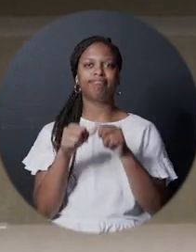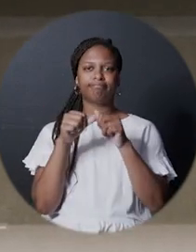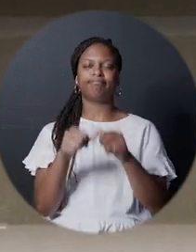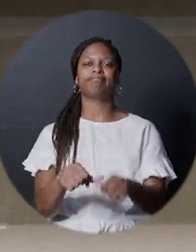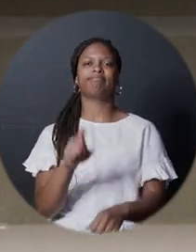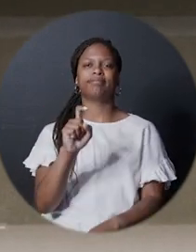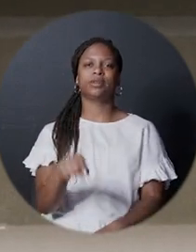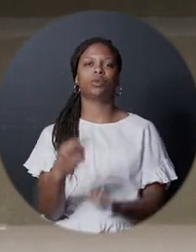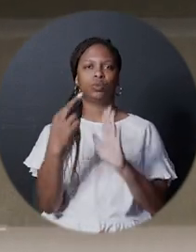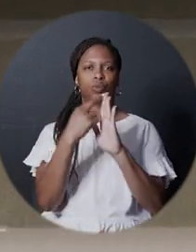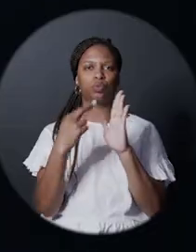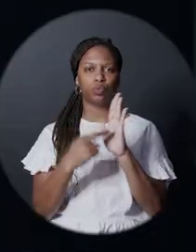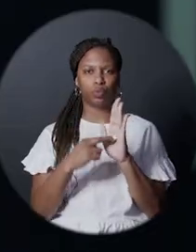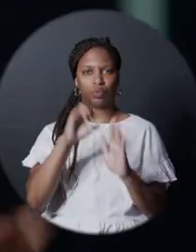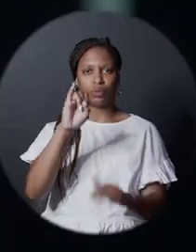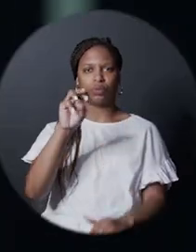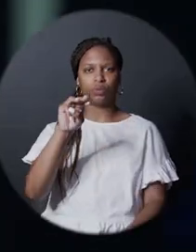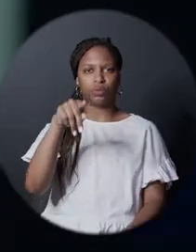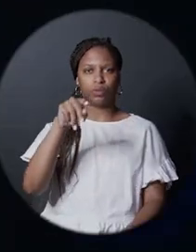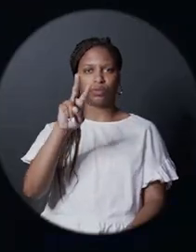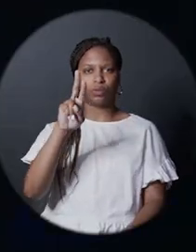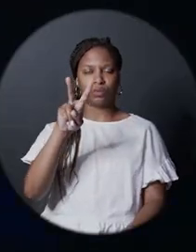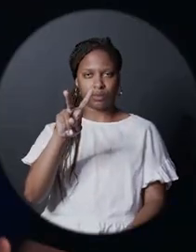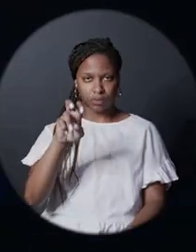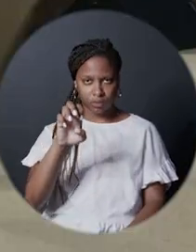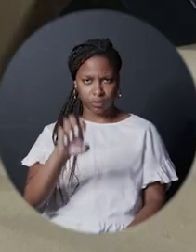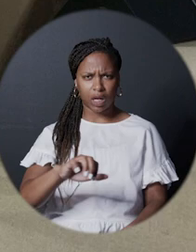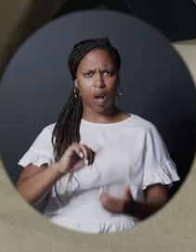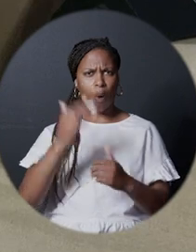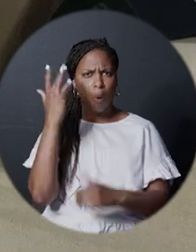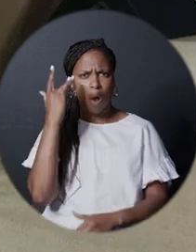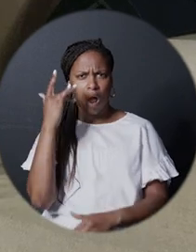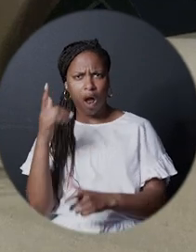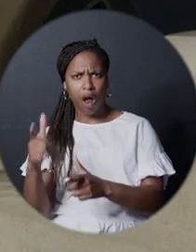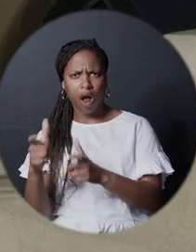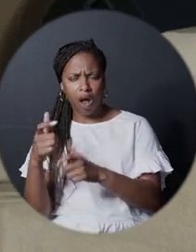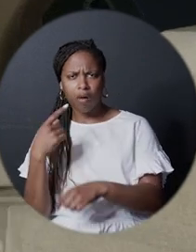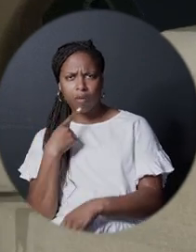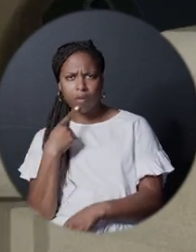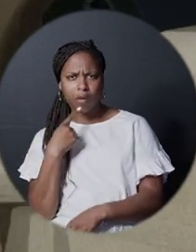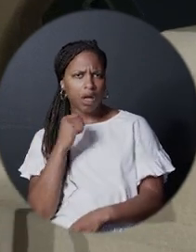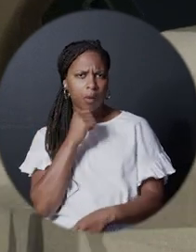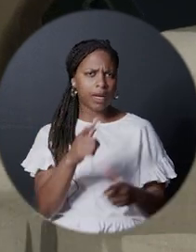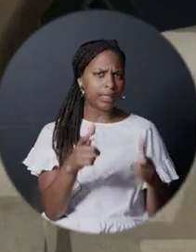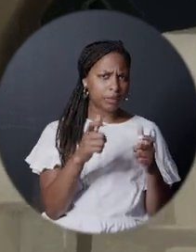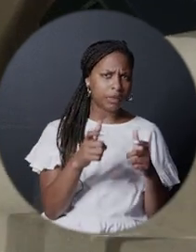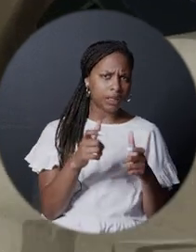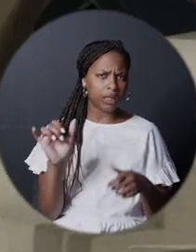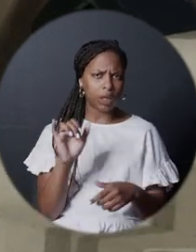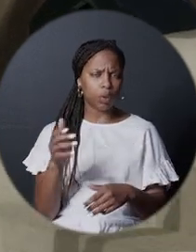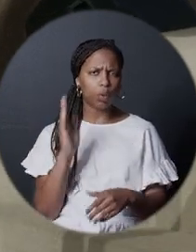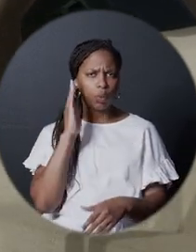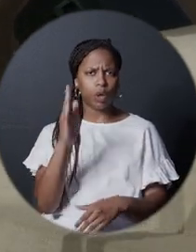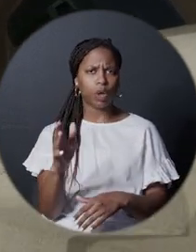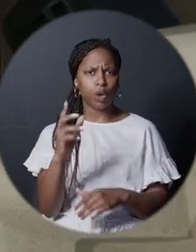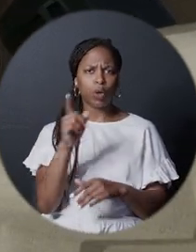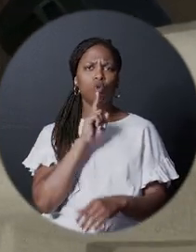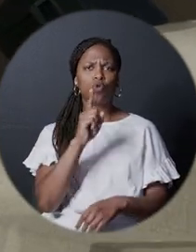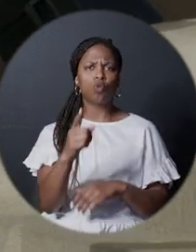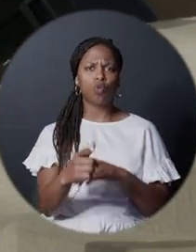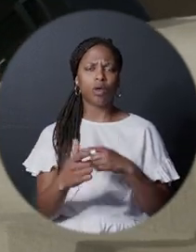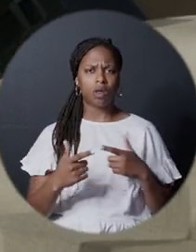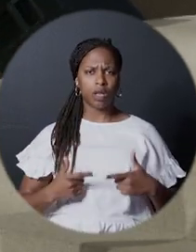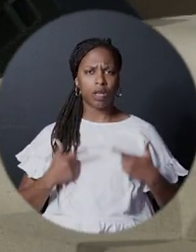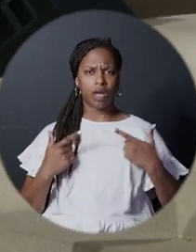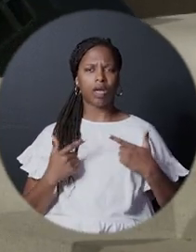You just have to go with it. You just have to go with it. That's the rules of improv. So if I say, hey, why were you speeding? You don't get to say, I wasn't speeding like you